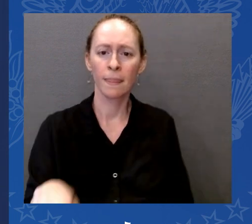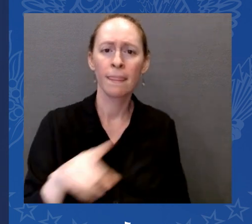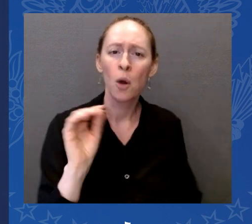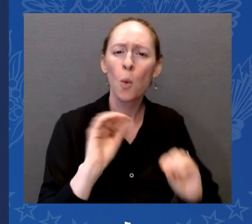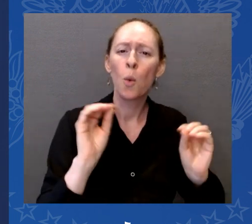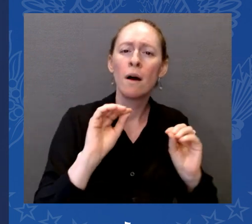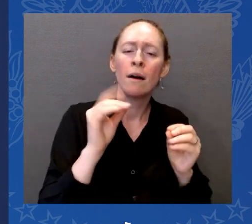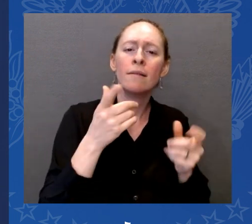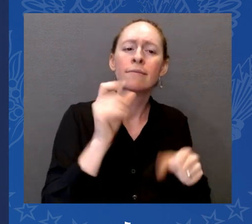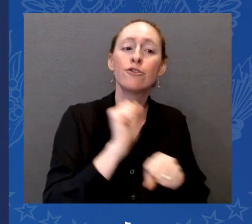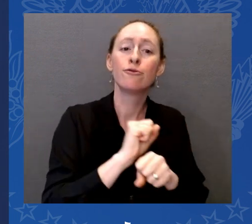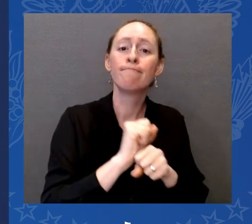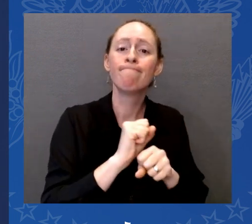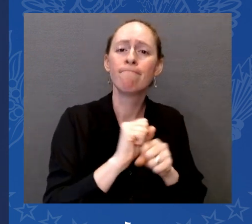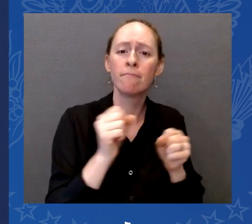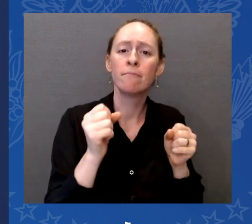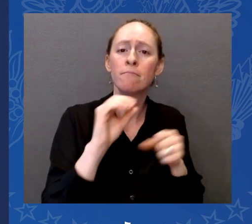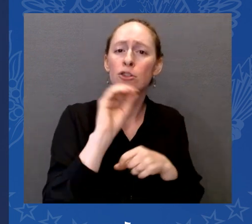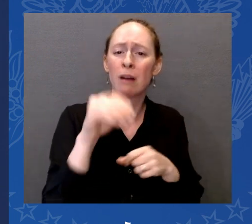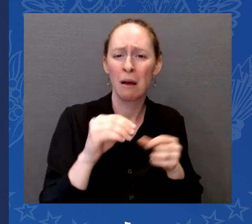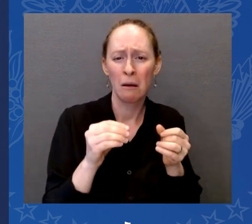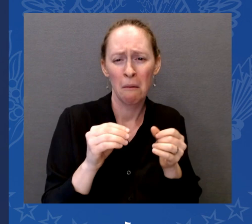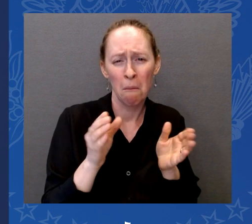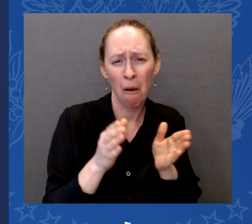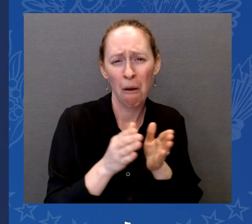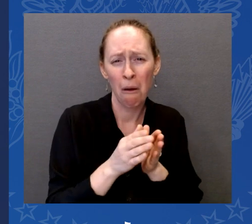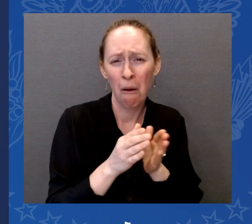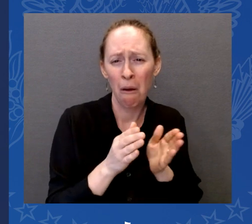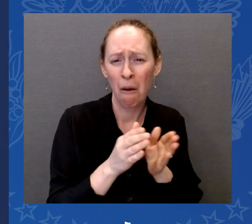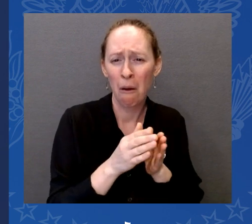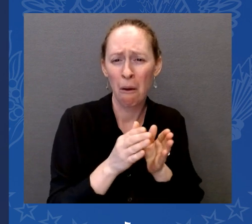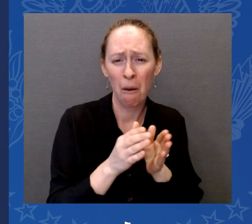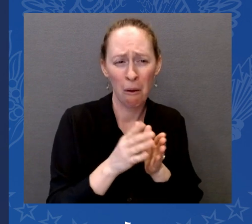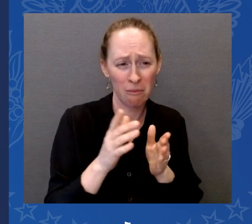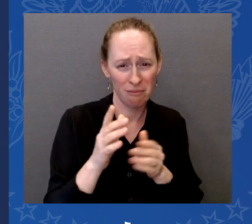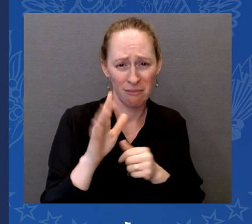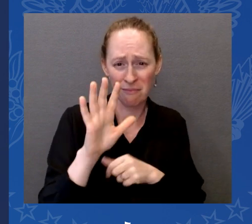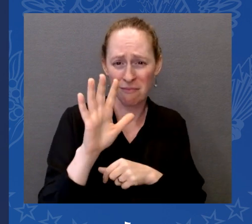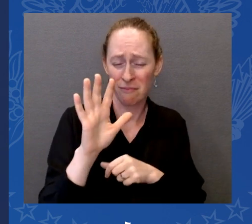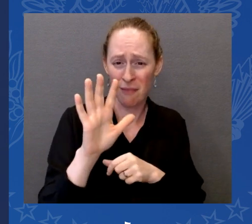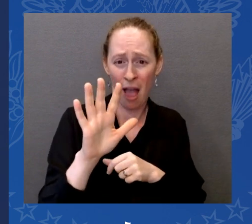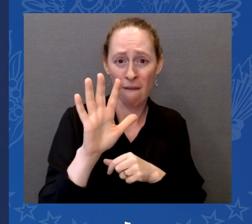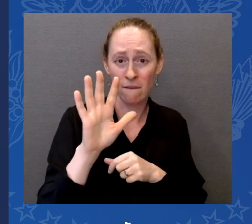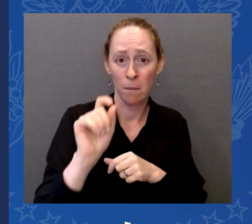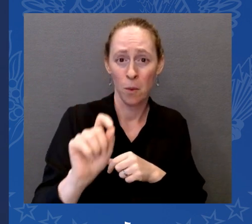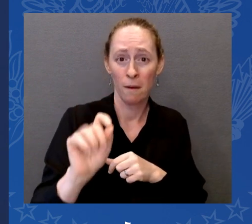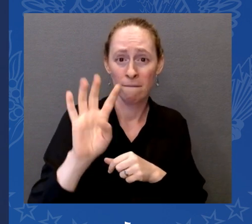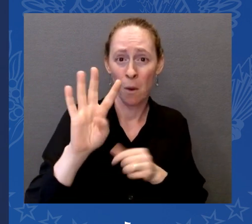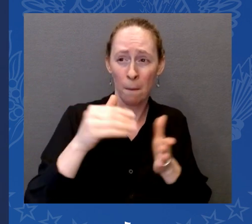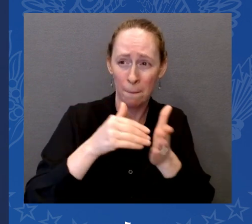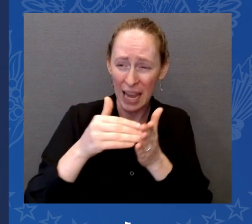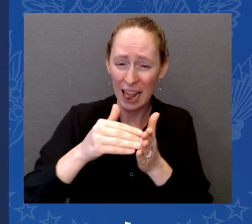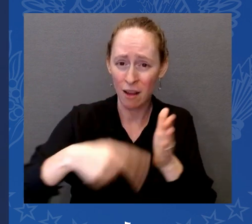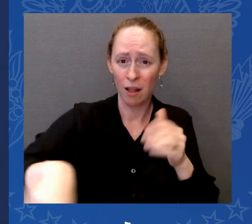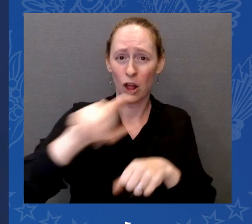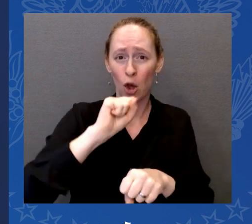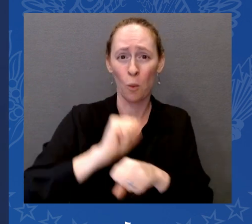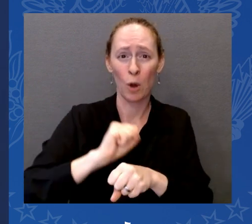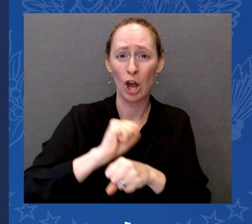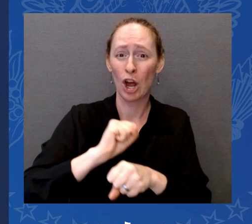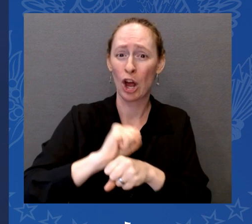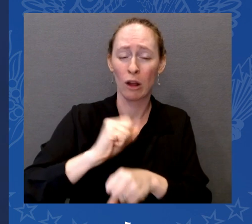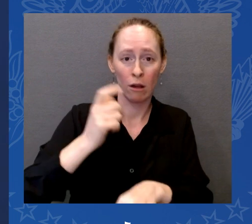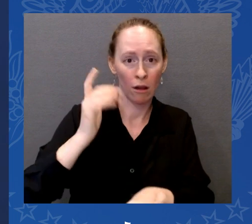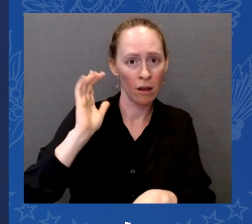5.4 million Americans applied to start small businesses, the highest level ever in American history. And because of the action